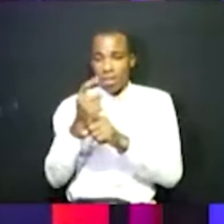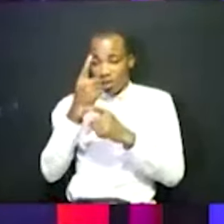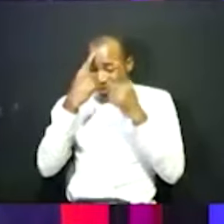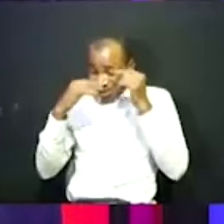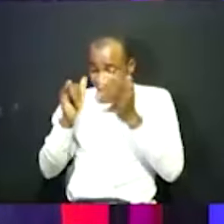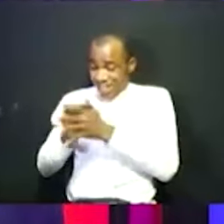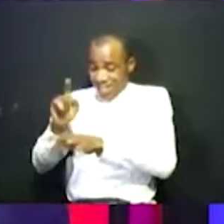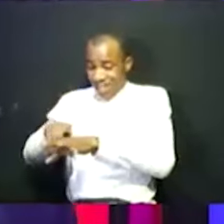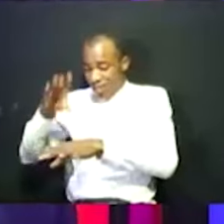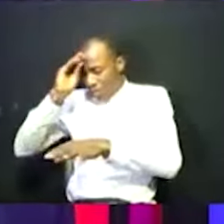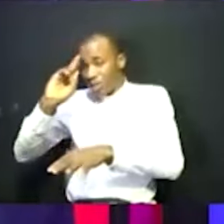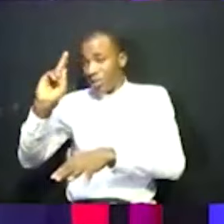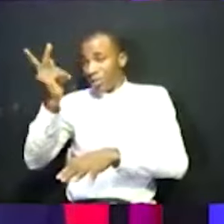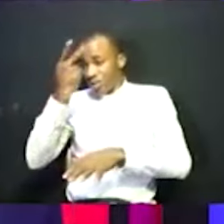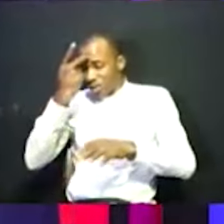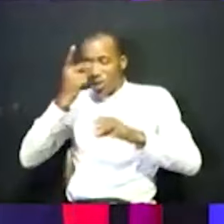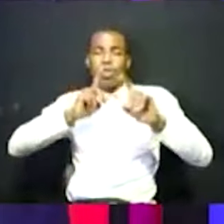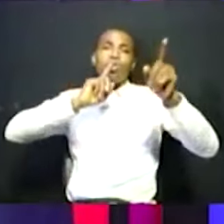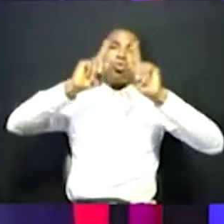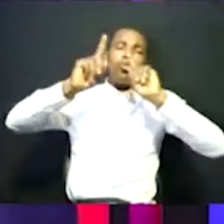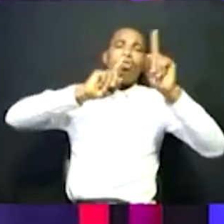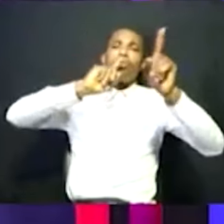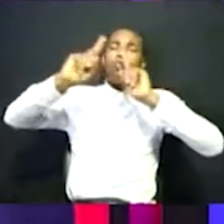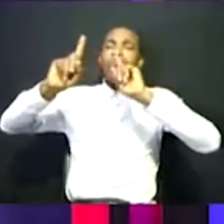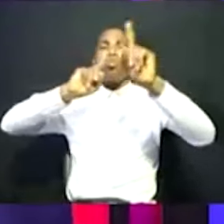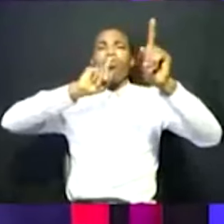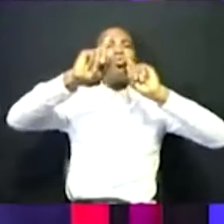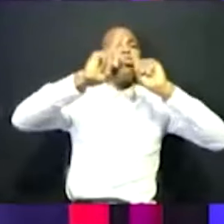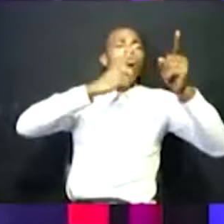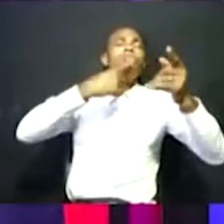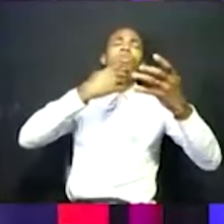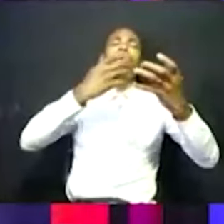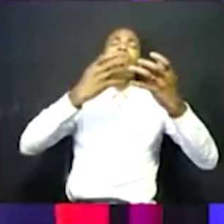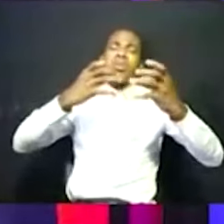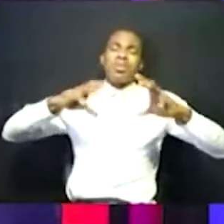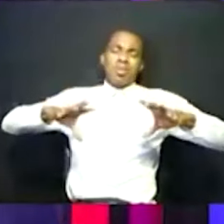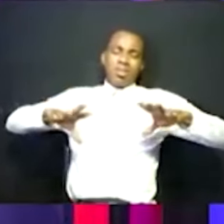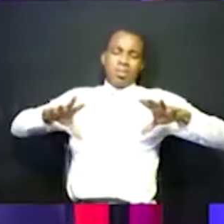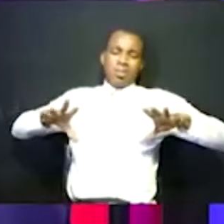country, hungry to be free from the Soviet